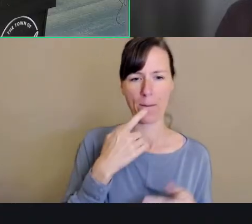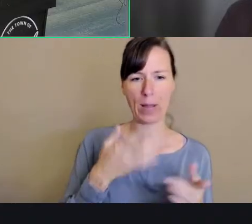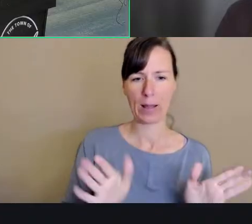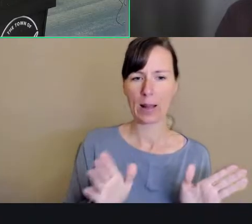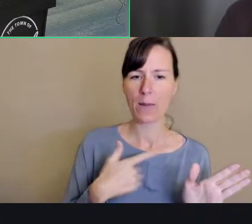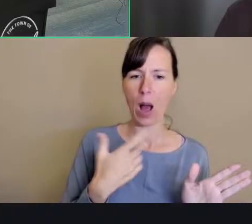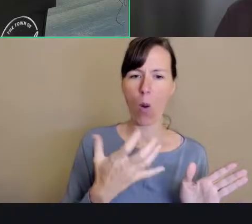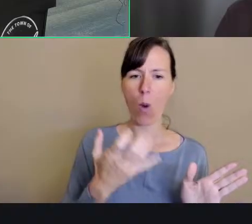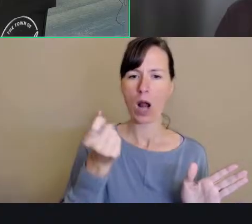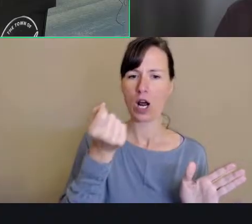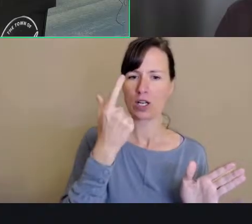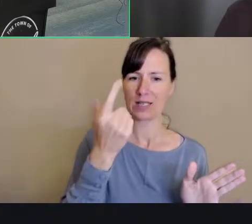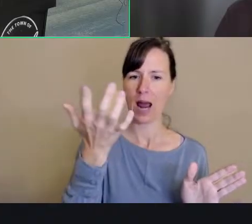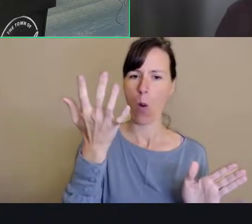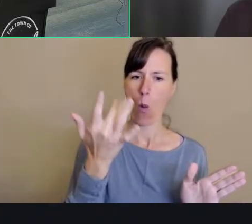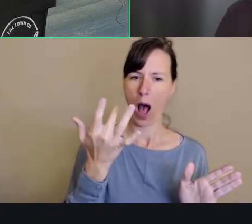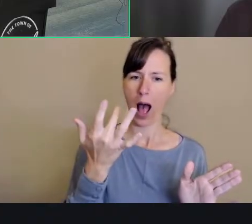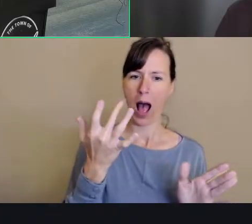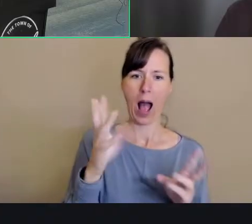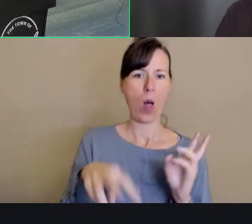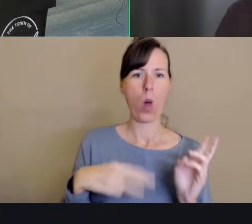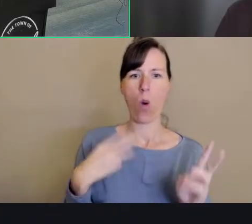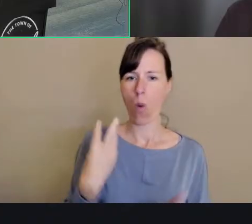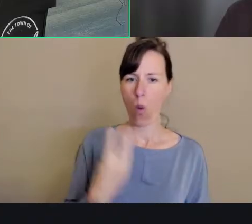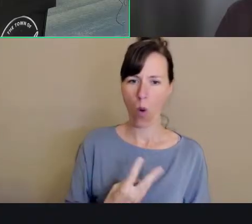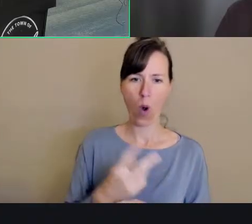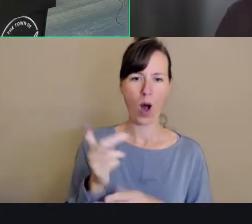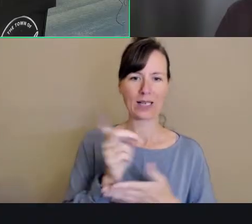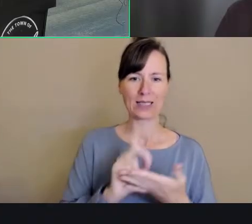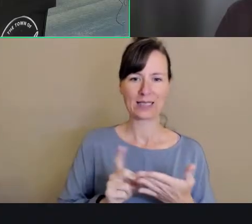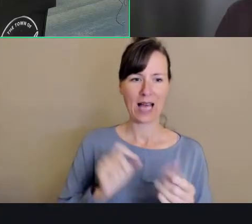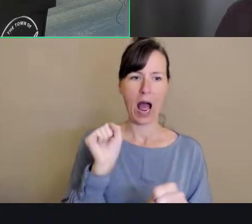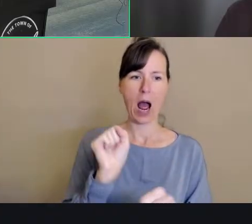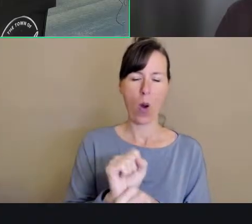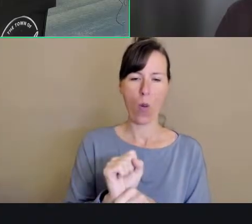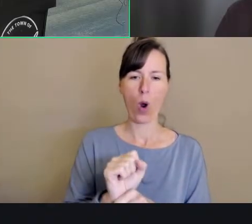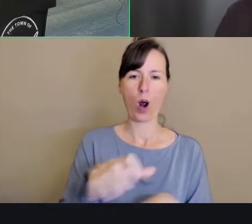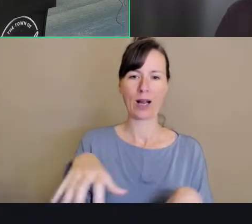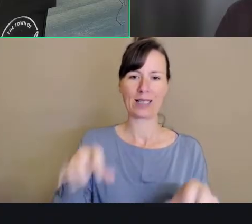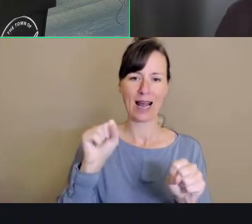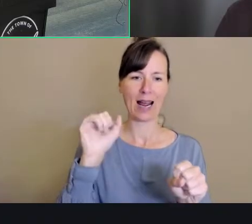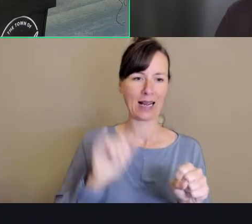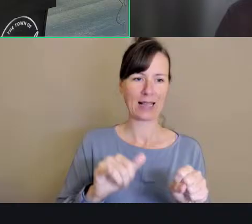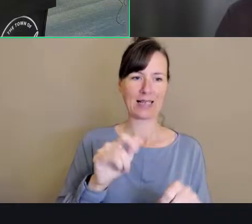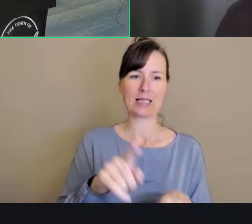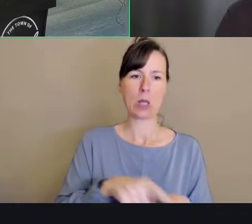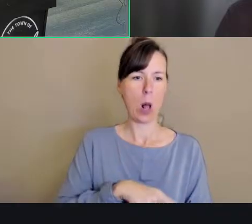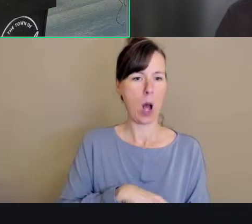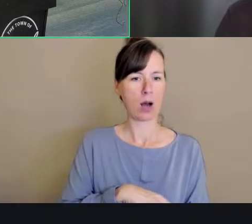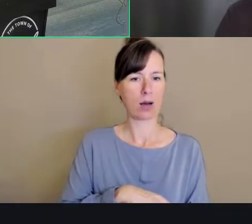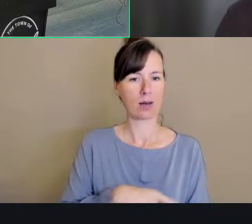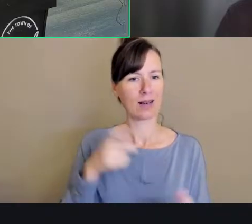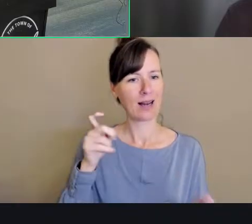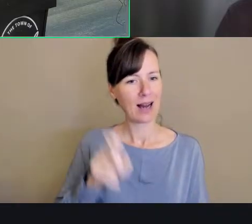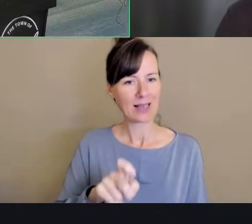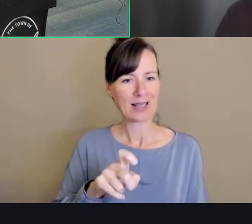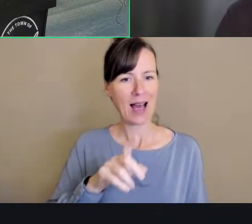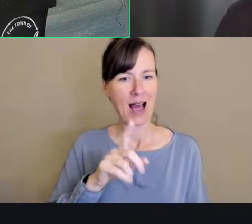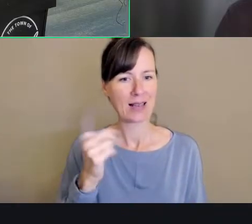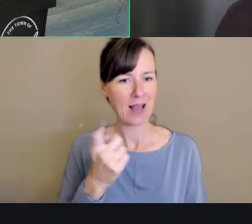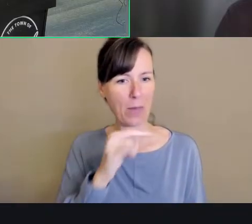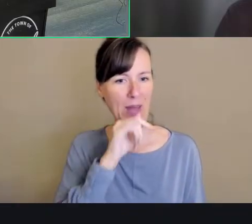understand that, and to understand what is the problem and what pressure needs to be applied maybe at the county level if something